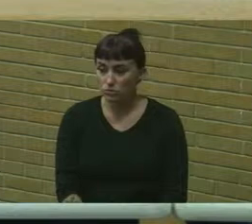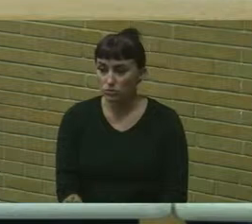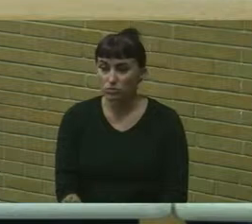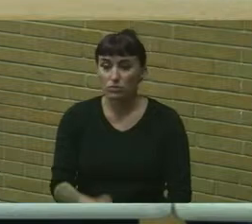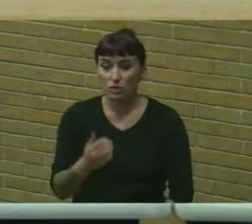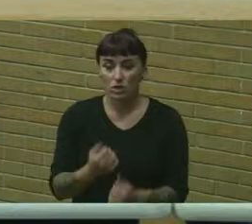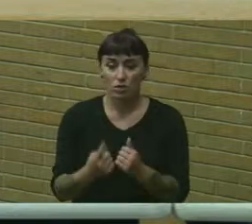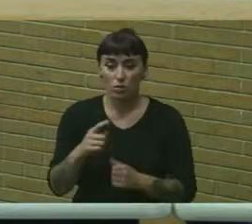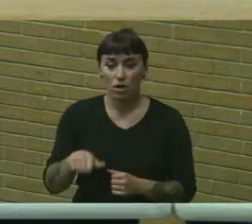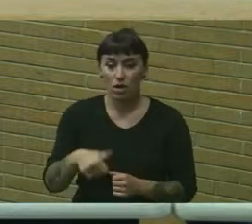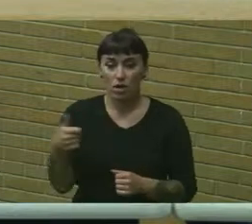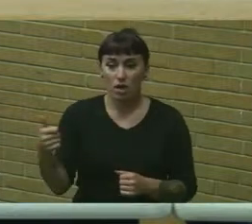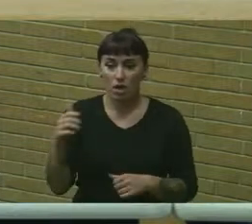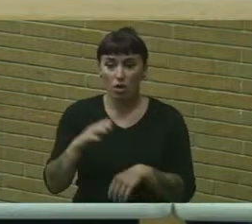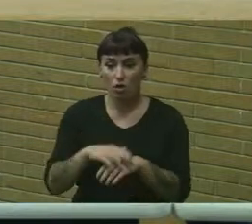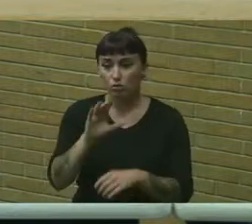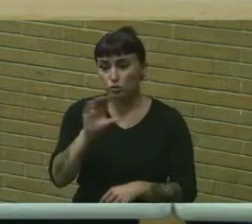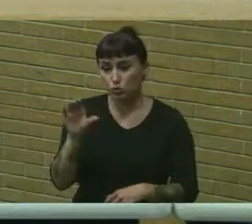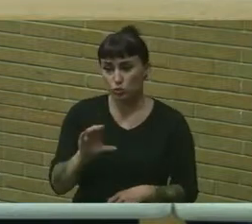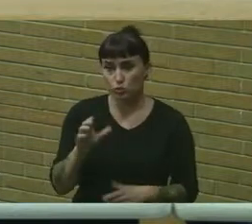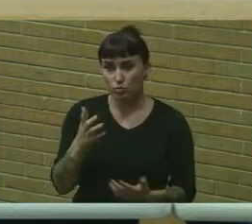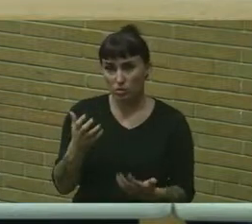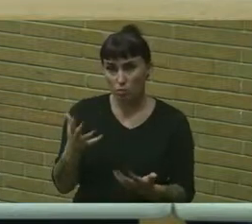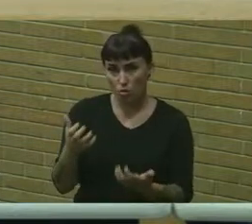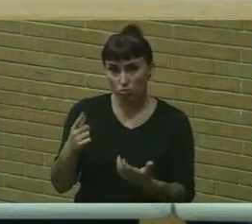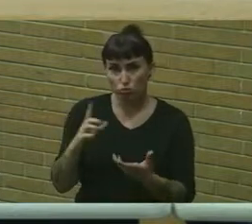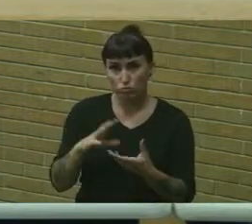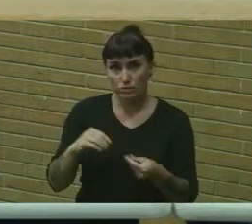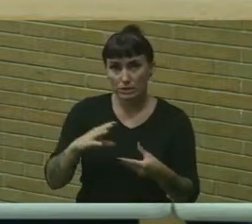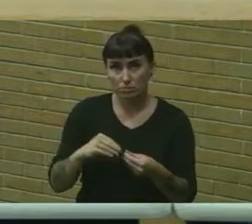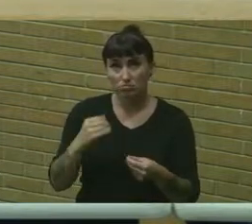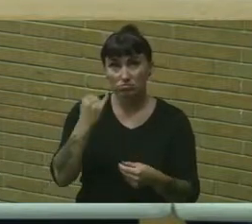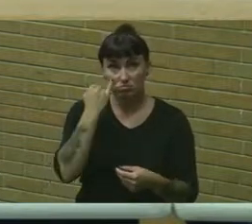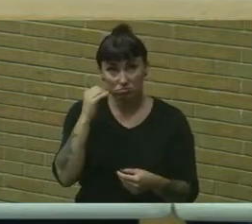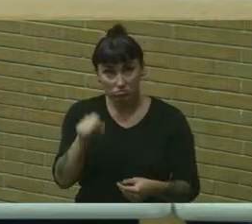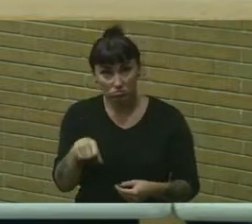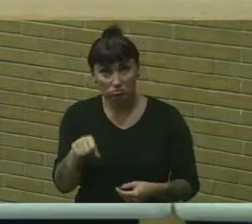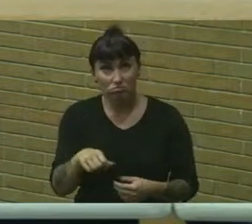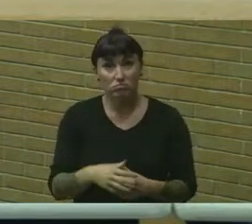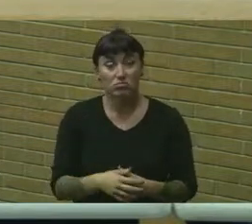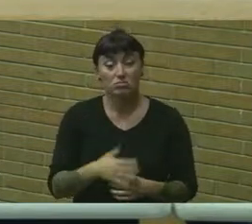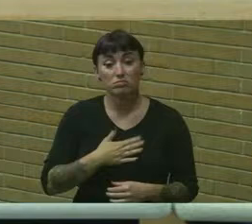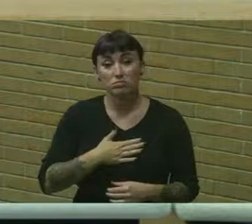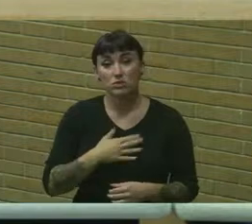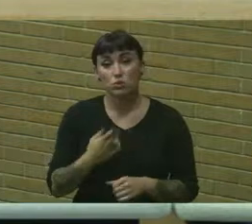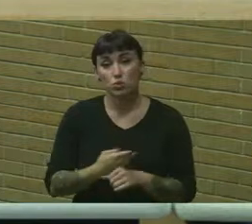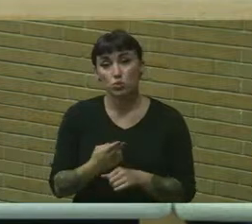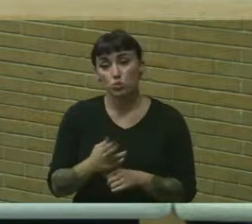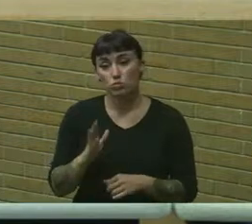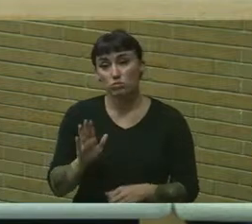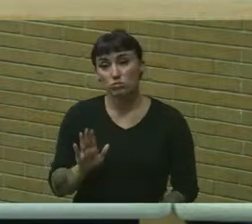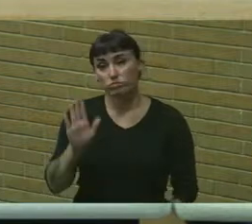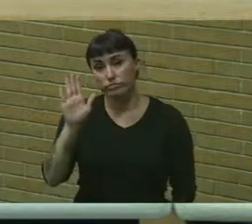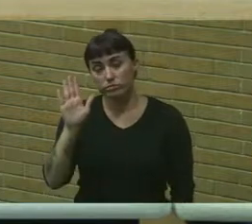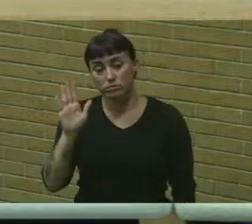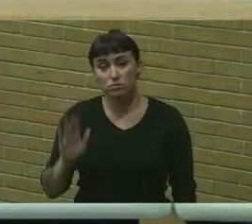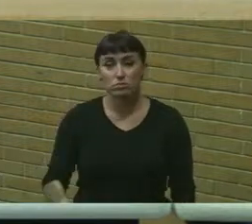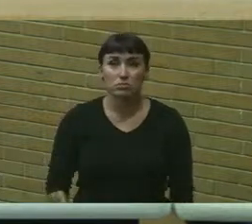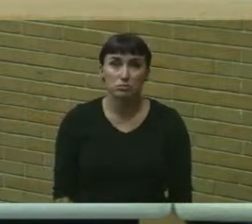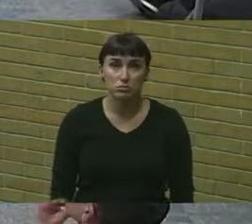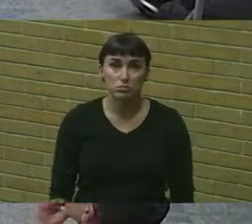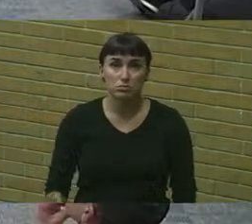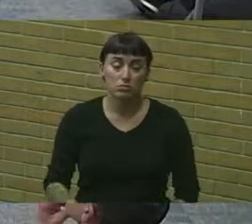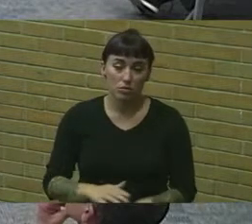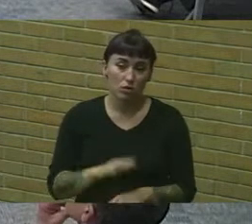Is there anyone else on Zoom that would like to speak? If so, please use the raised hand function